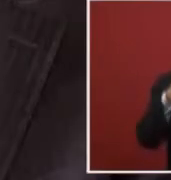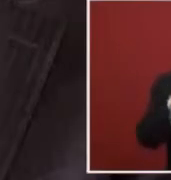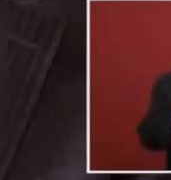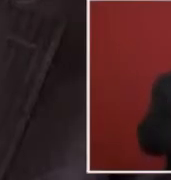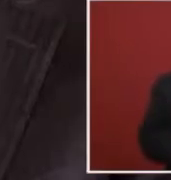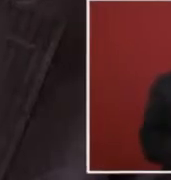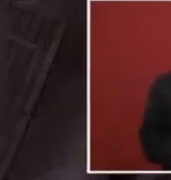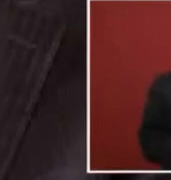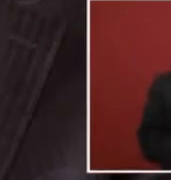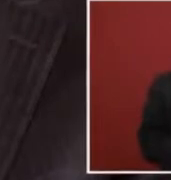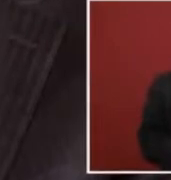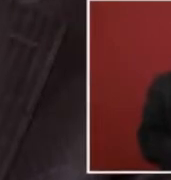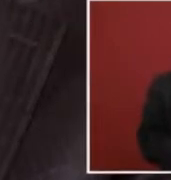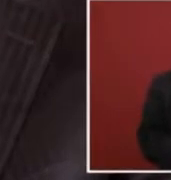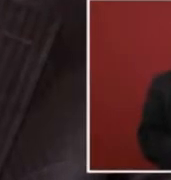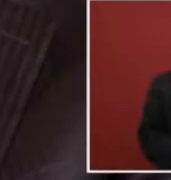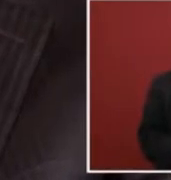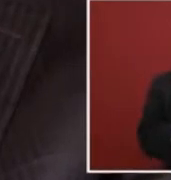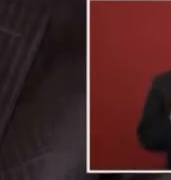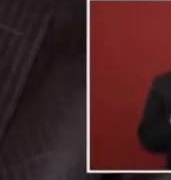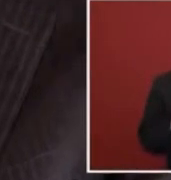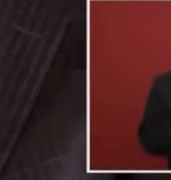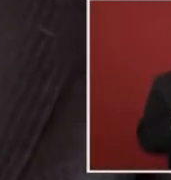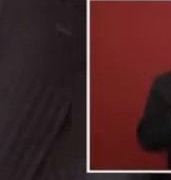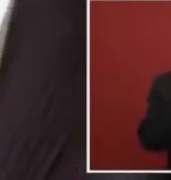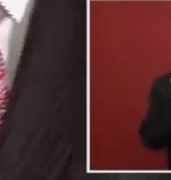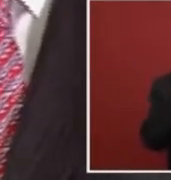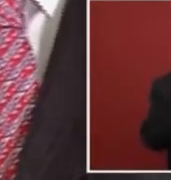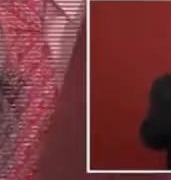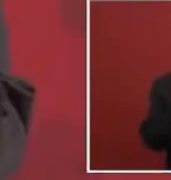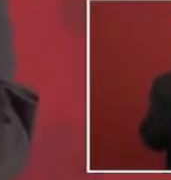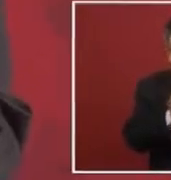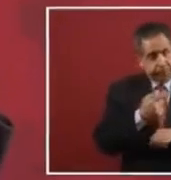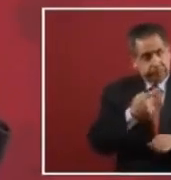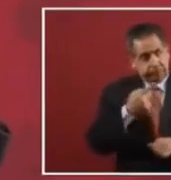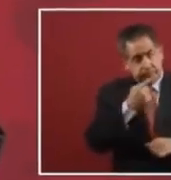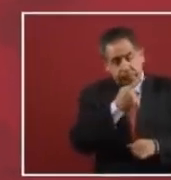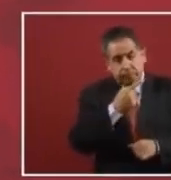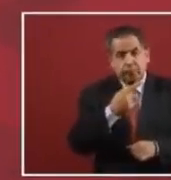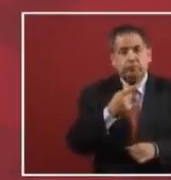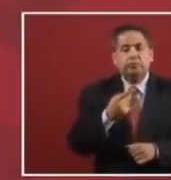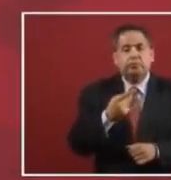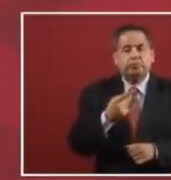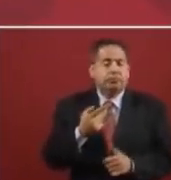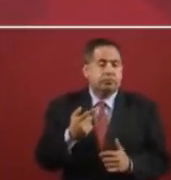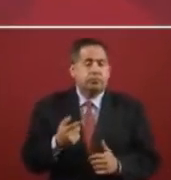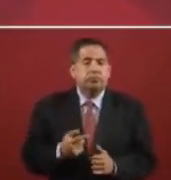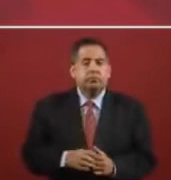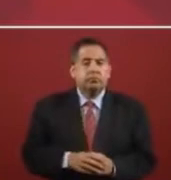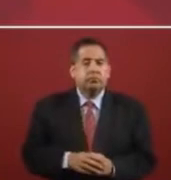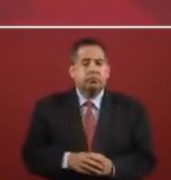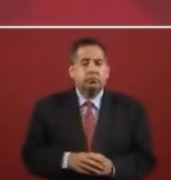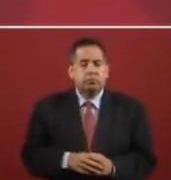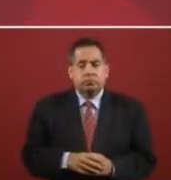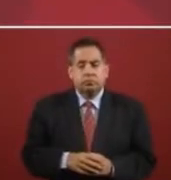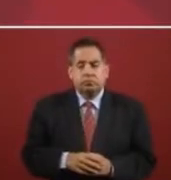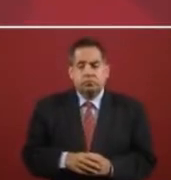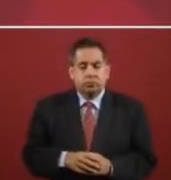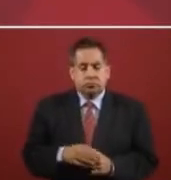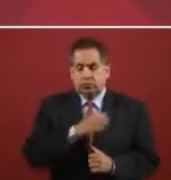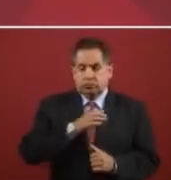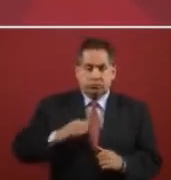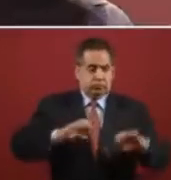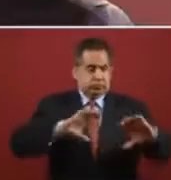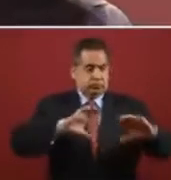this thing. De que en Estados Unidos, that in the United States, los congresistas,